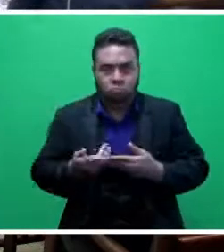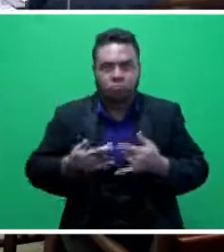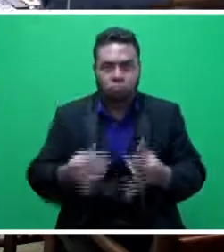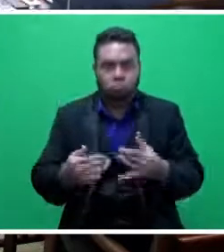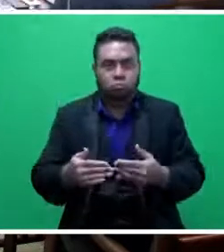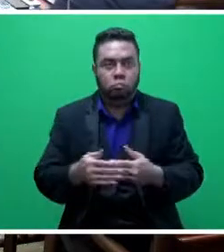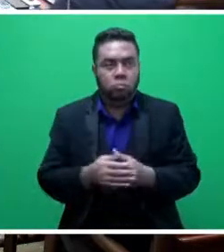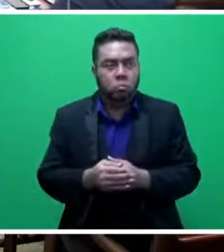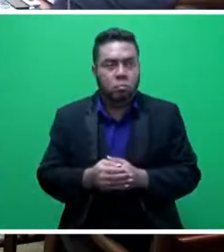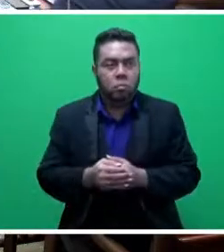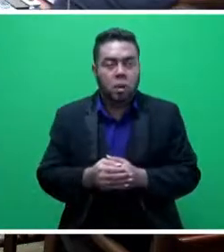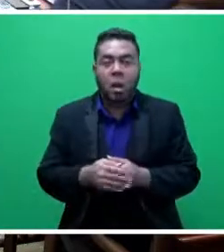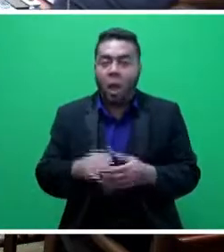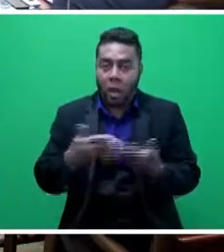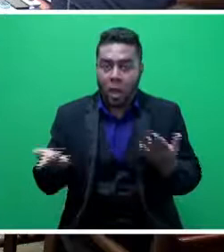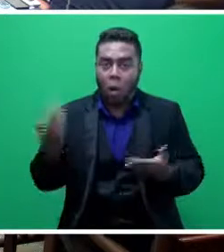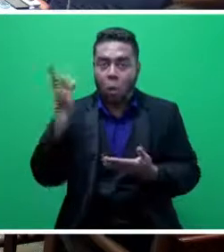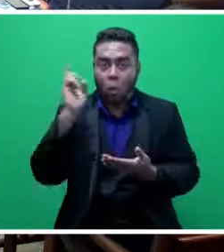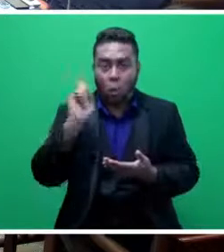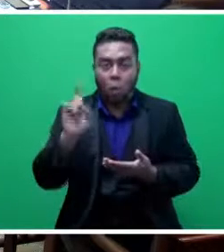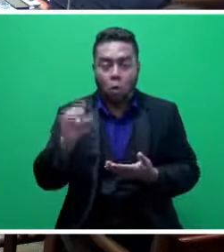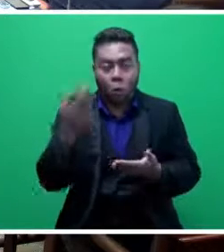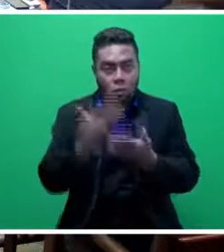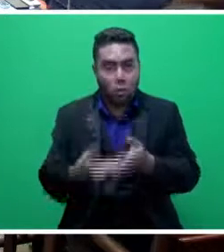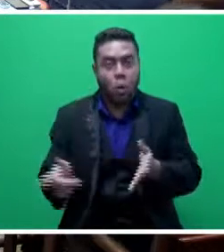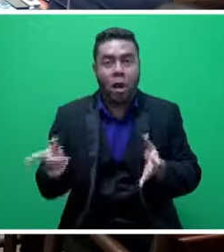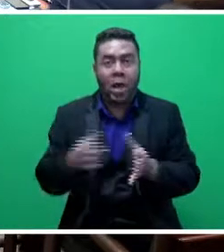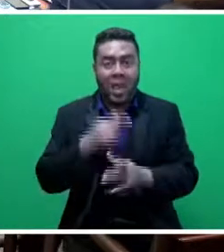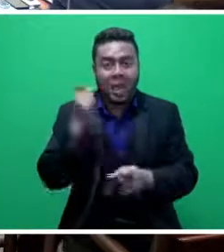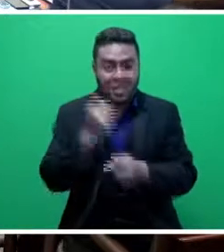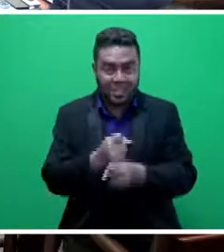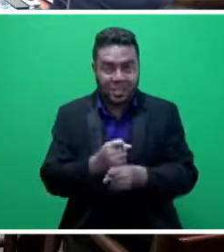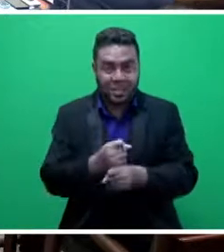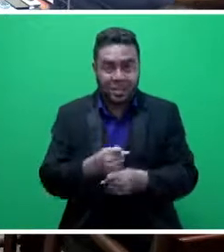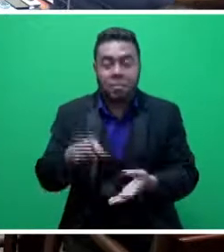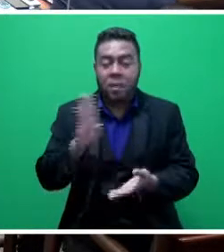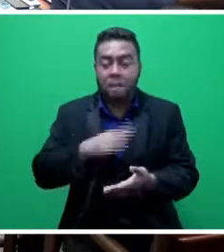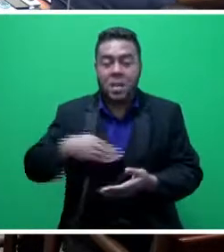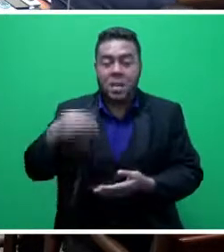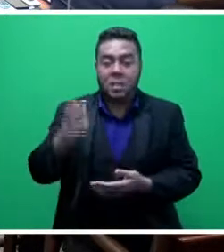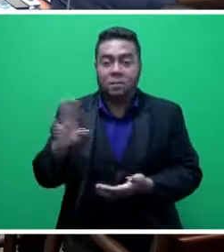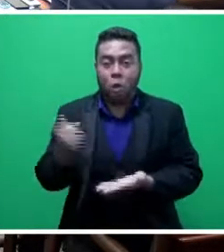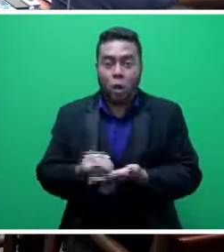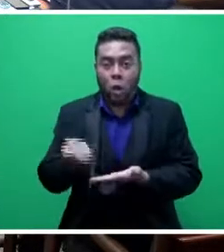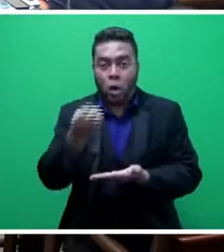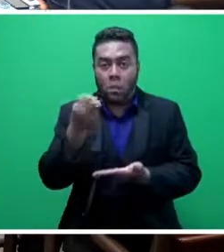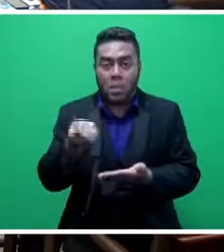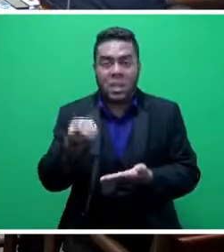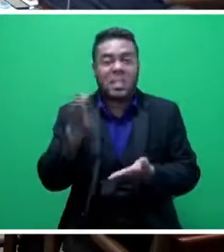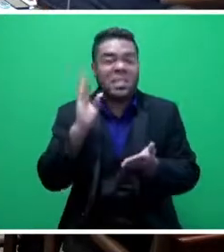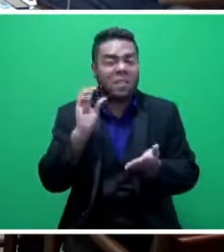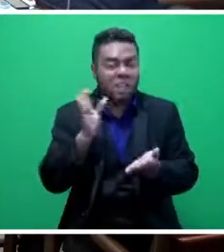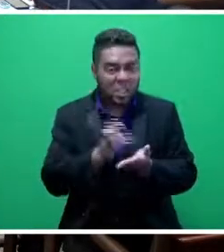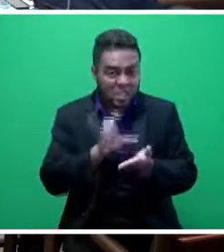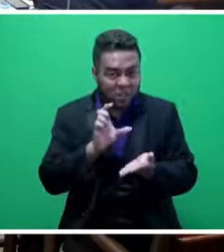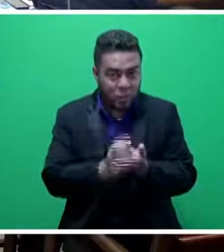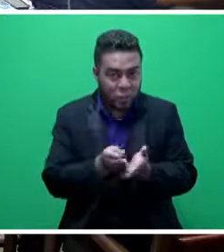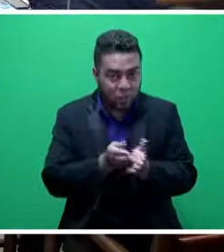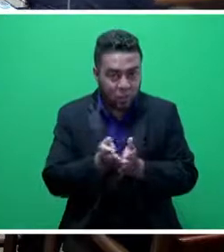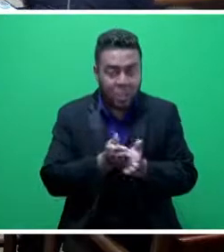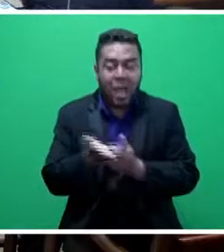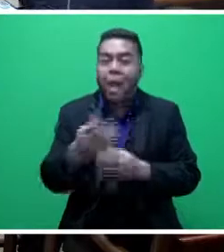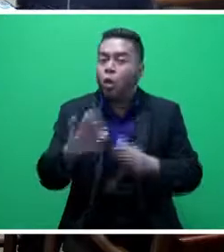Honourable members, I now call on the Honourable Attorney General and Minister for Economy, Civil Service